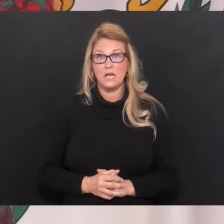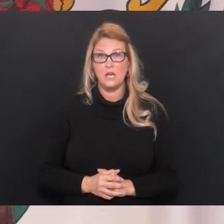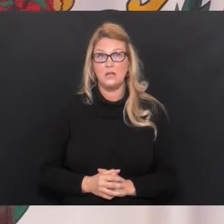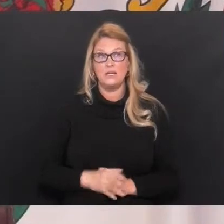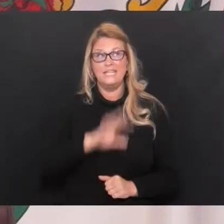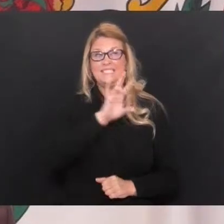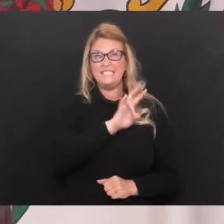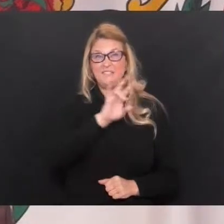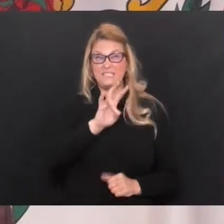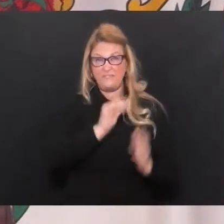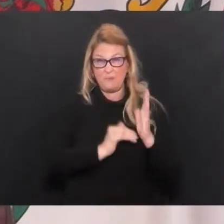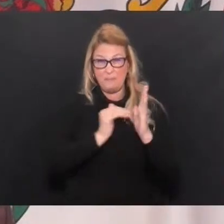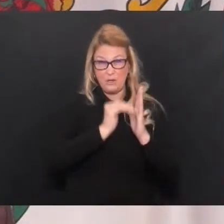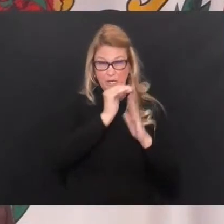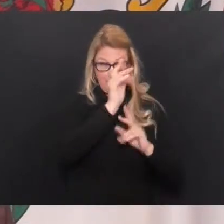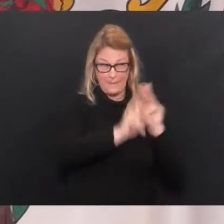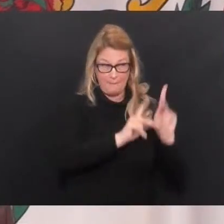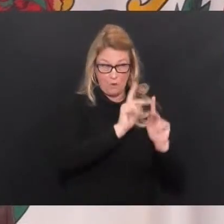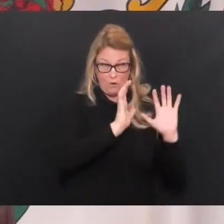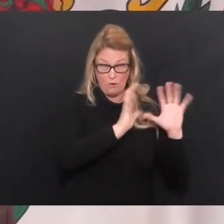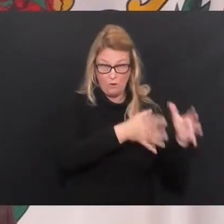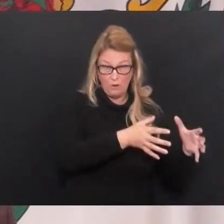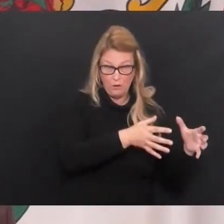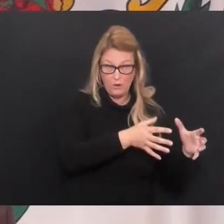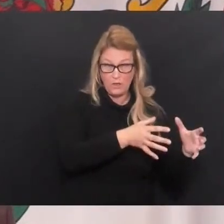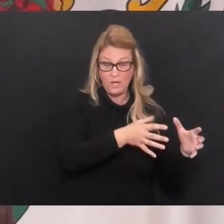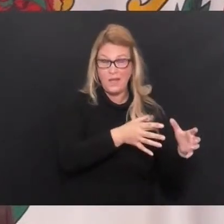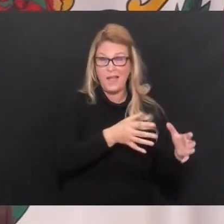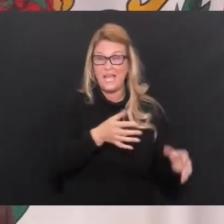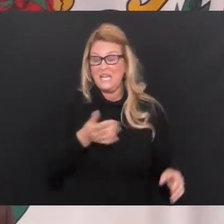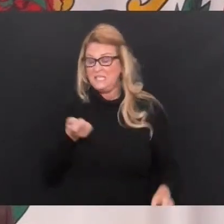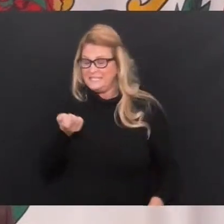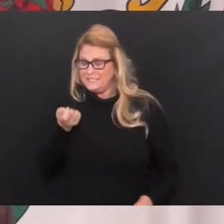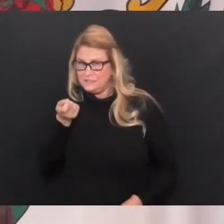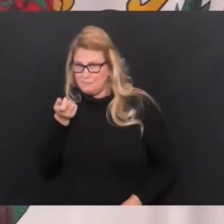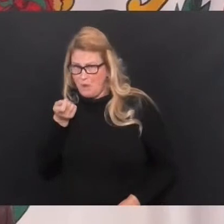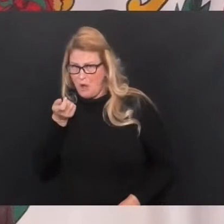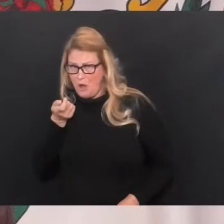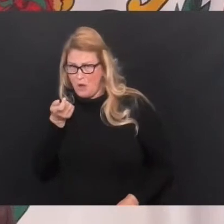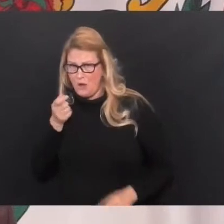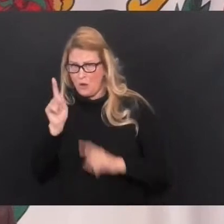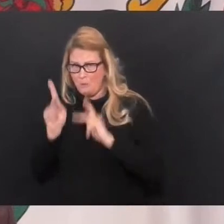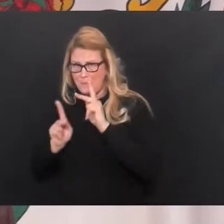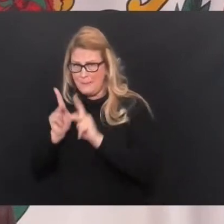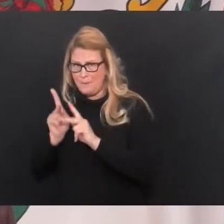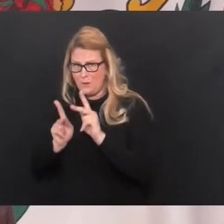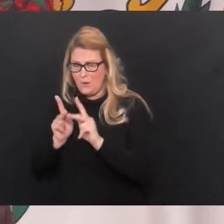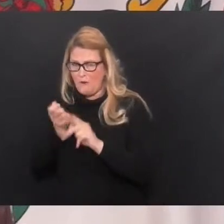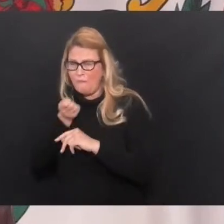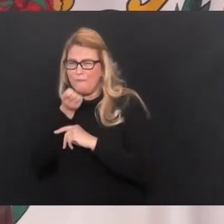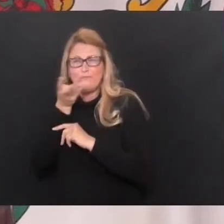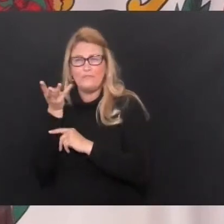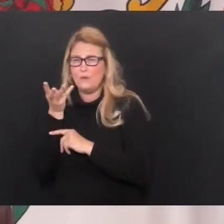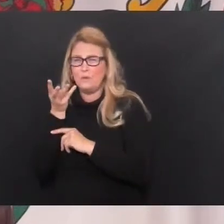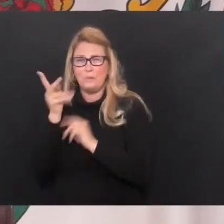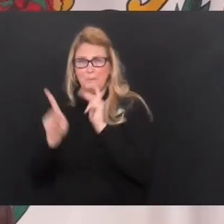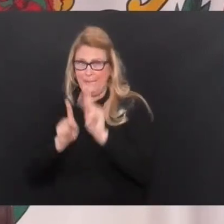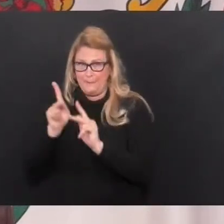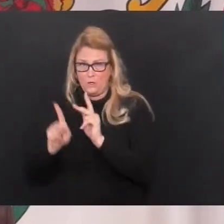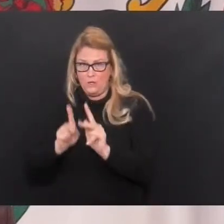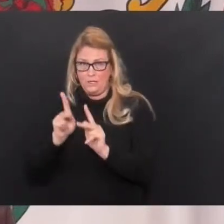vaccinated, there has been such a small amount that it's almost not